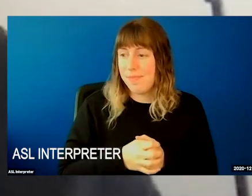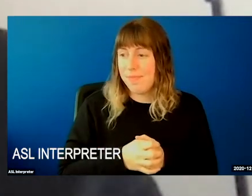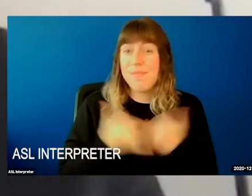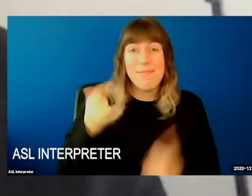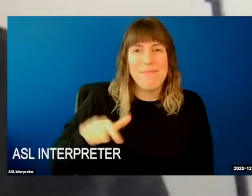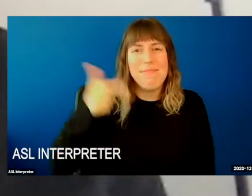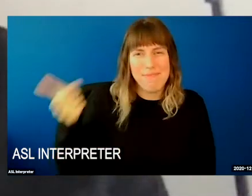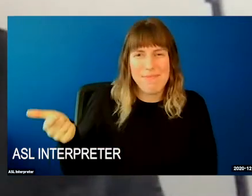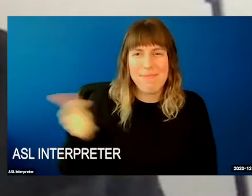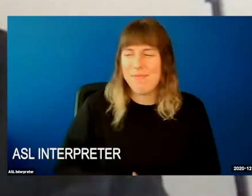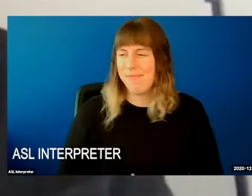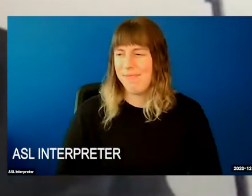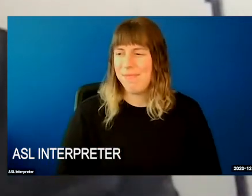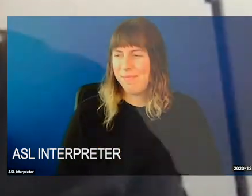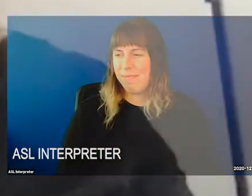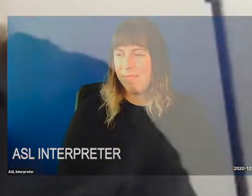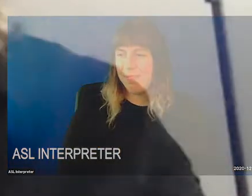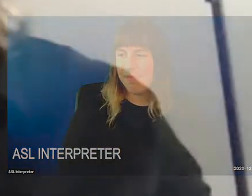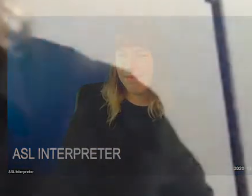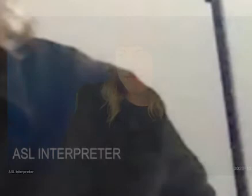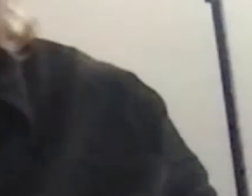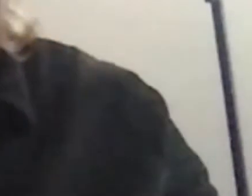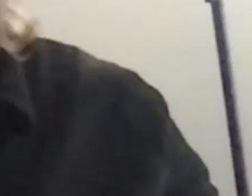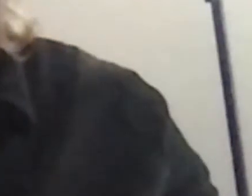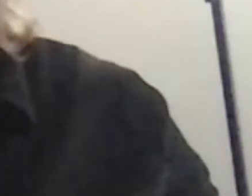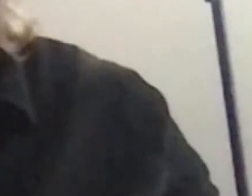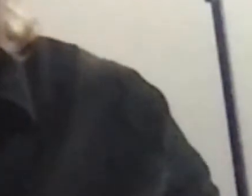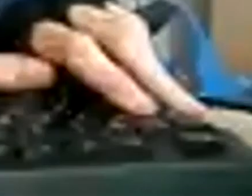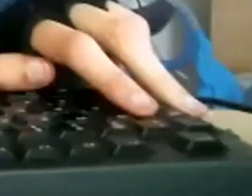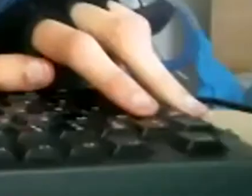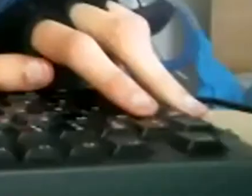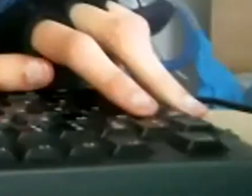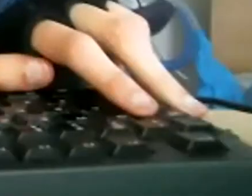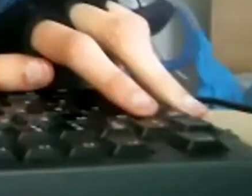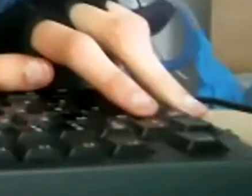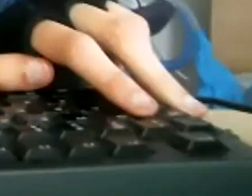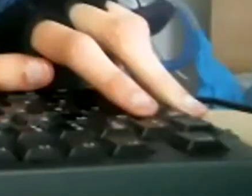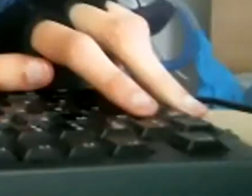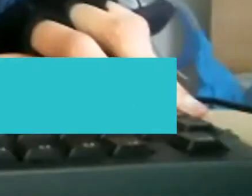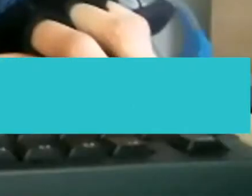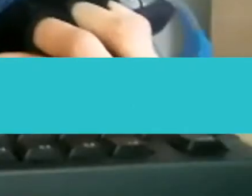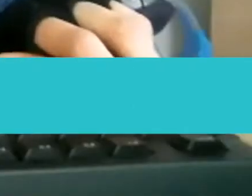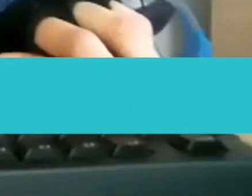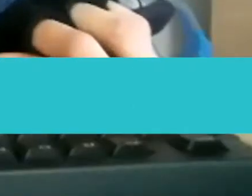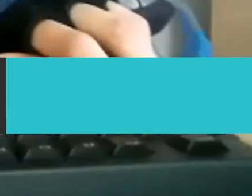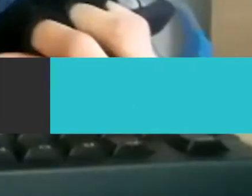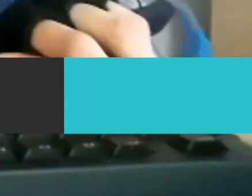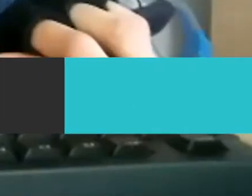to hear from you. So over to you, Jonathan. Merci beaucoup, Rebecca. Donc, bienvenue tout le